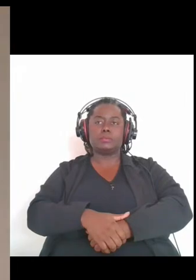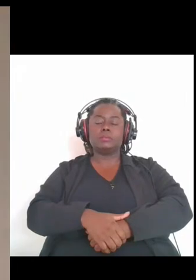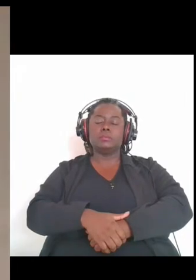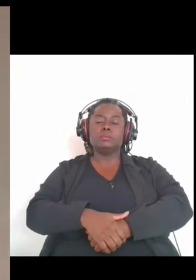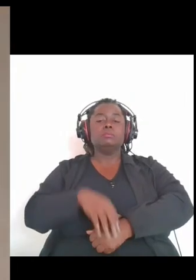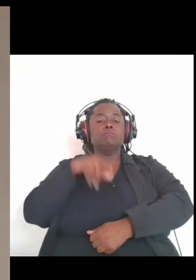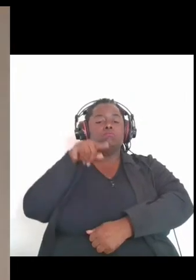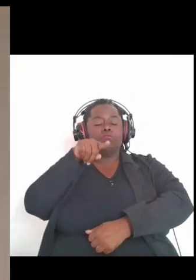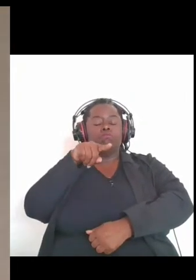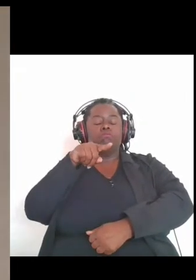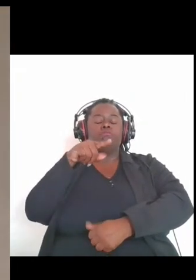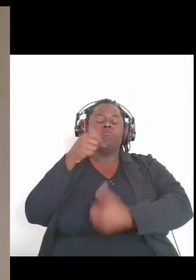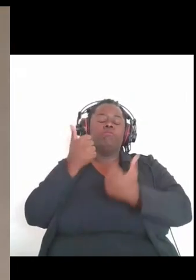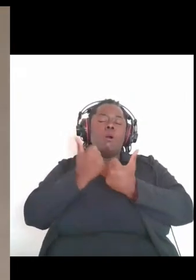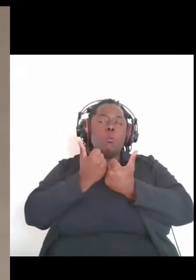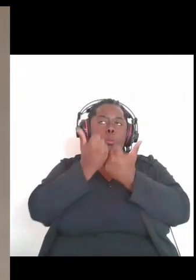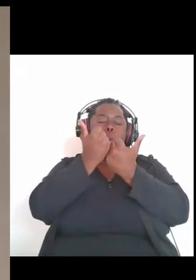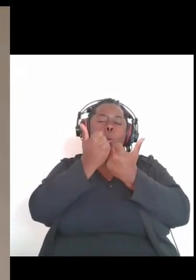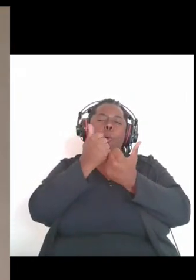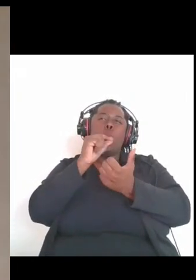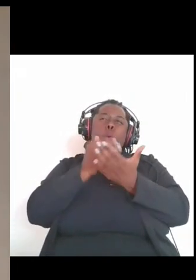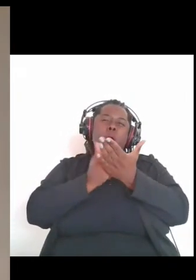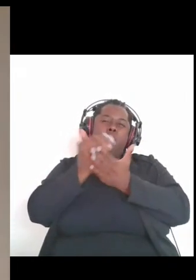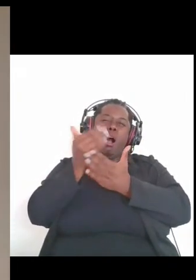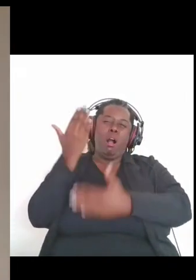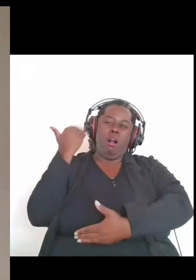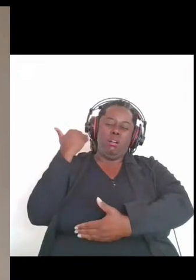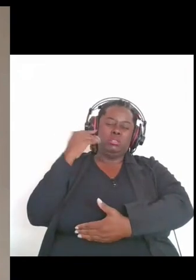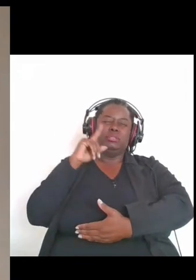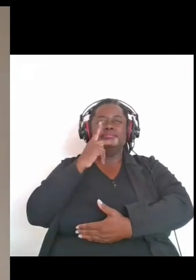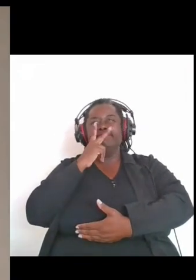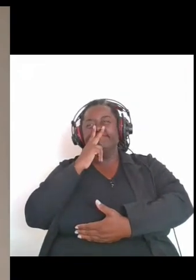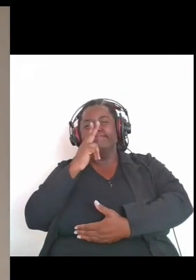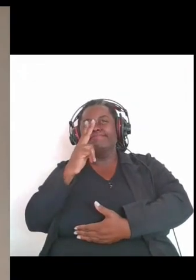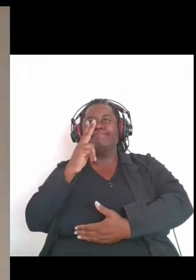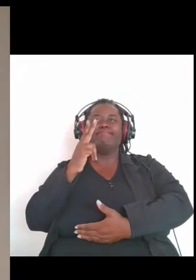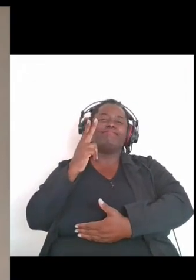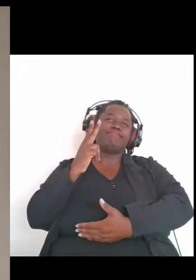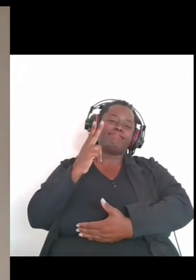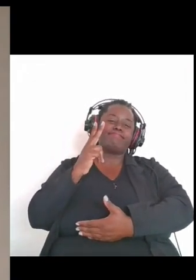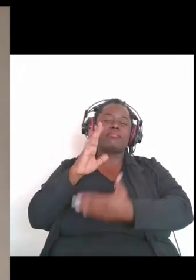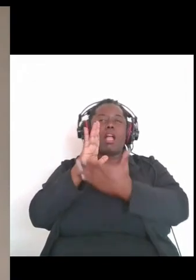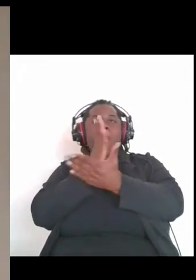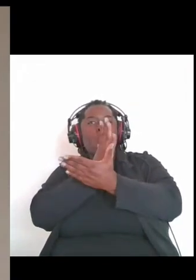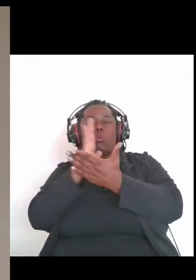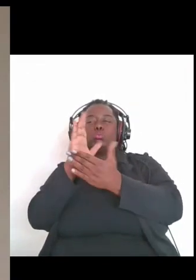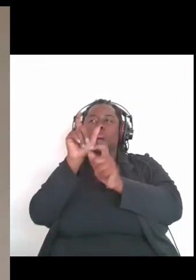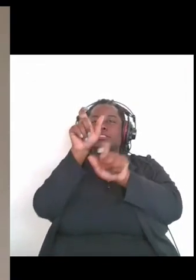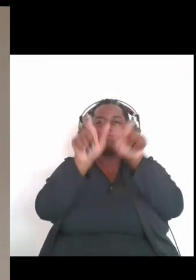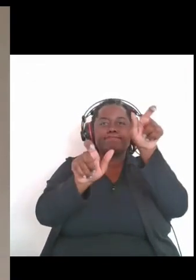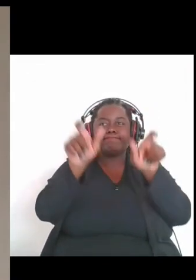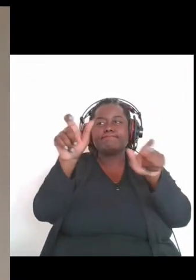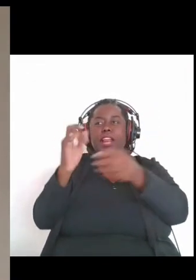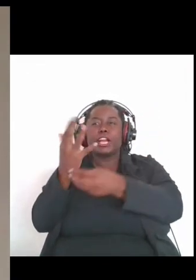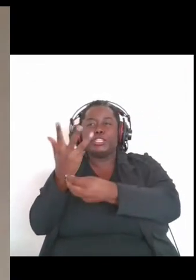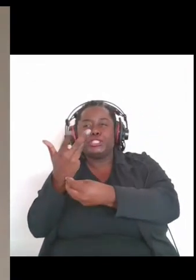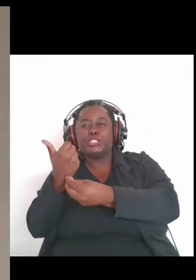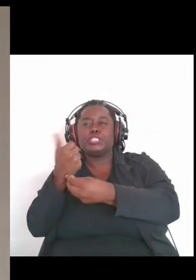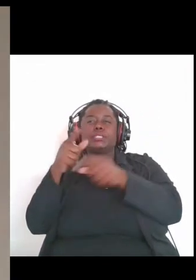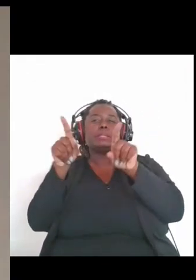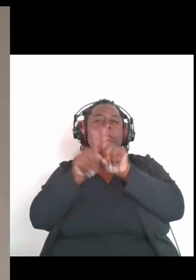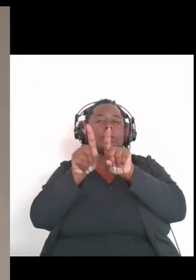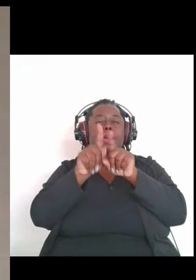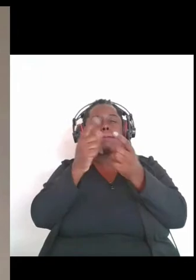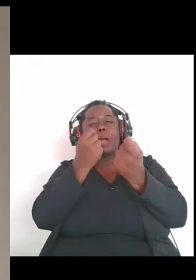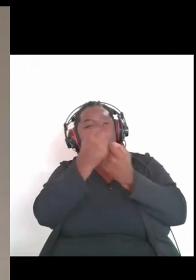and well the priority this was kind of contradictory because there were a lot of collectives